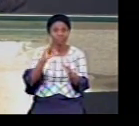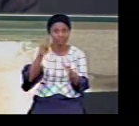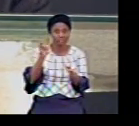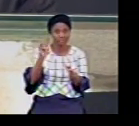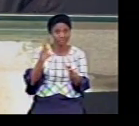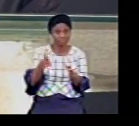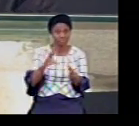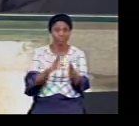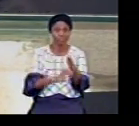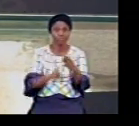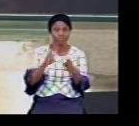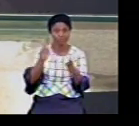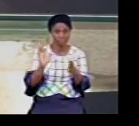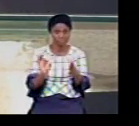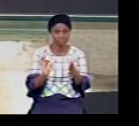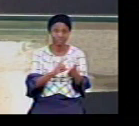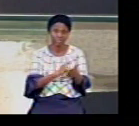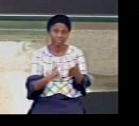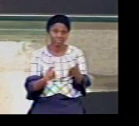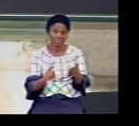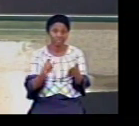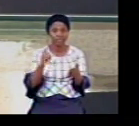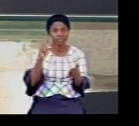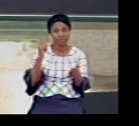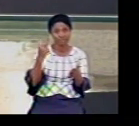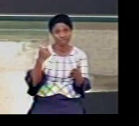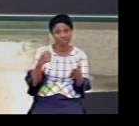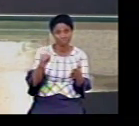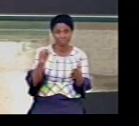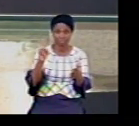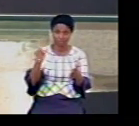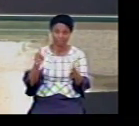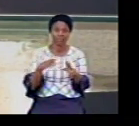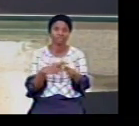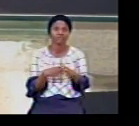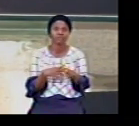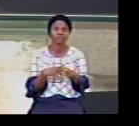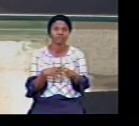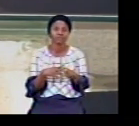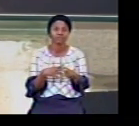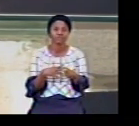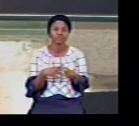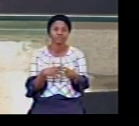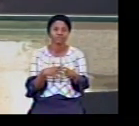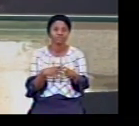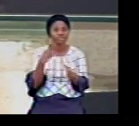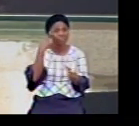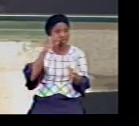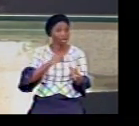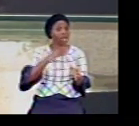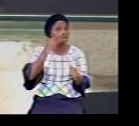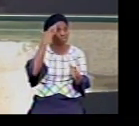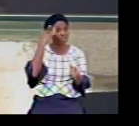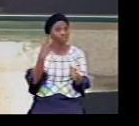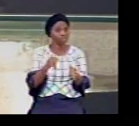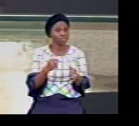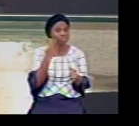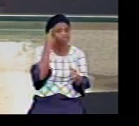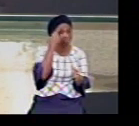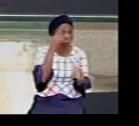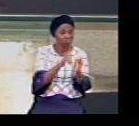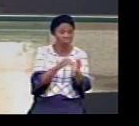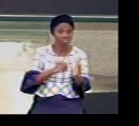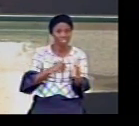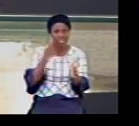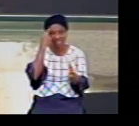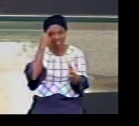Jeremiah chapter 29, verse 11. For I know the thoughts that